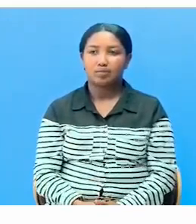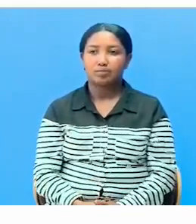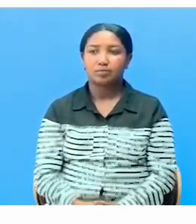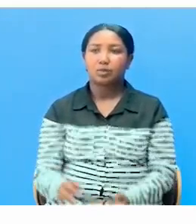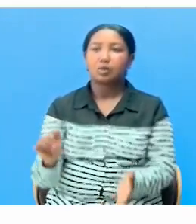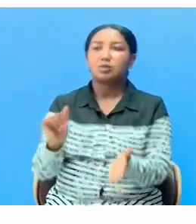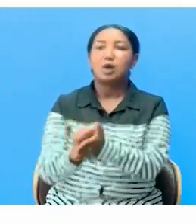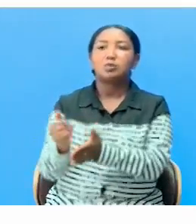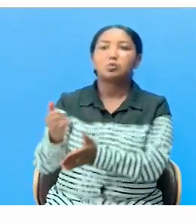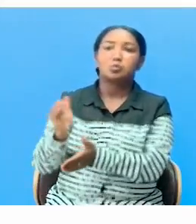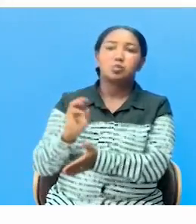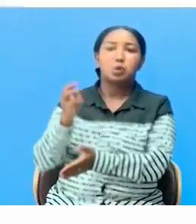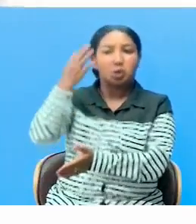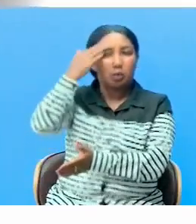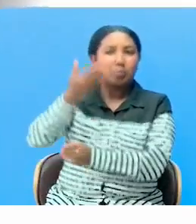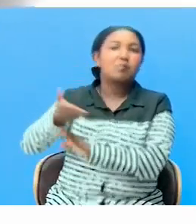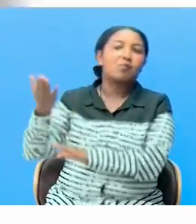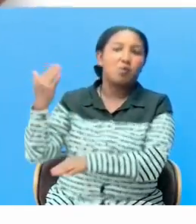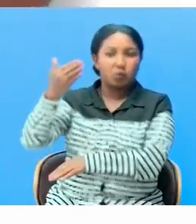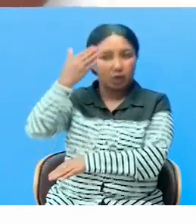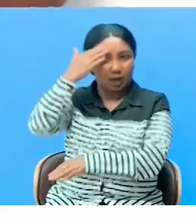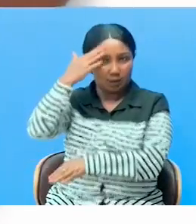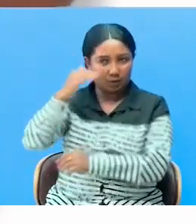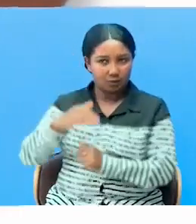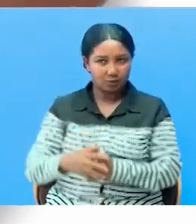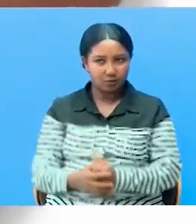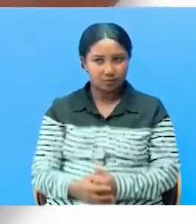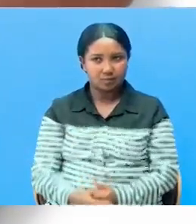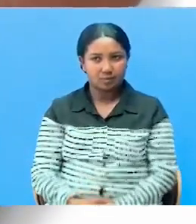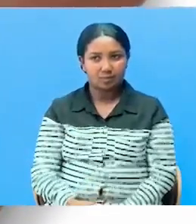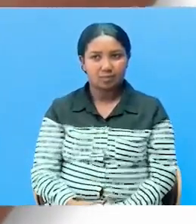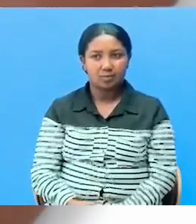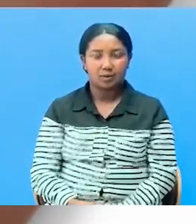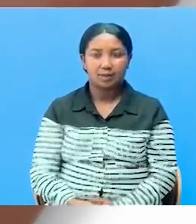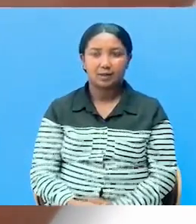that we know before.